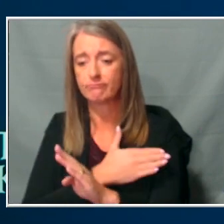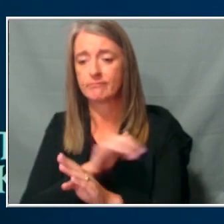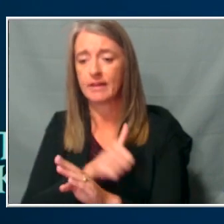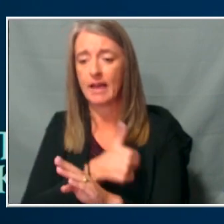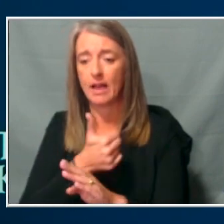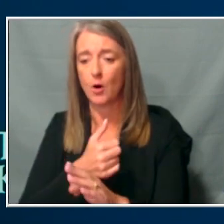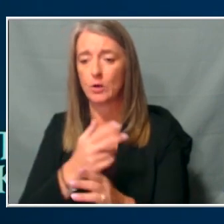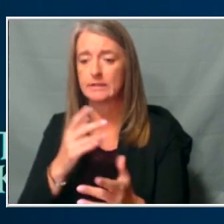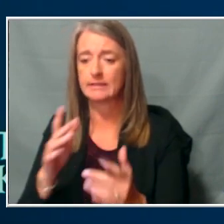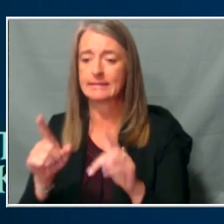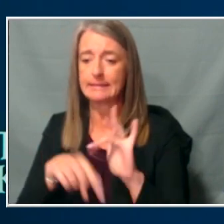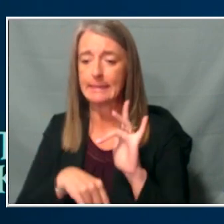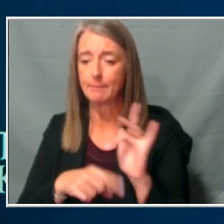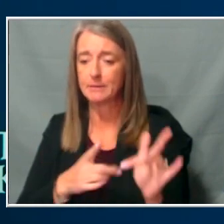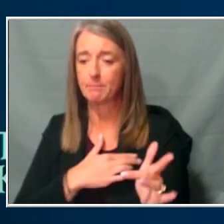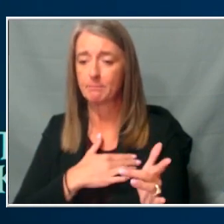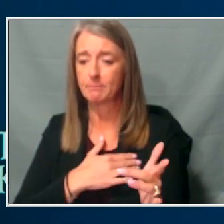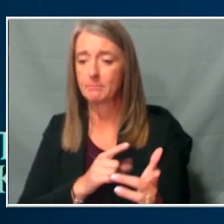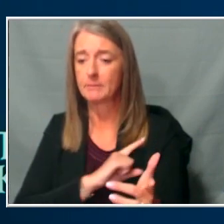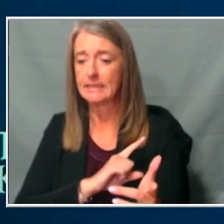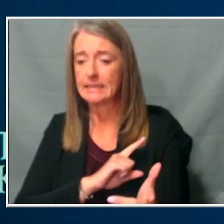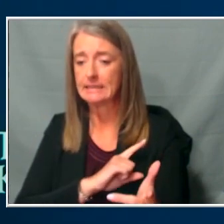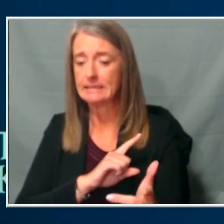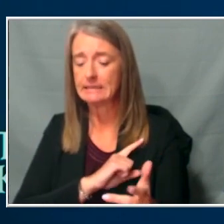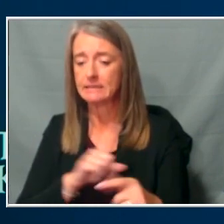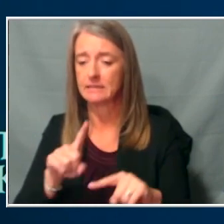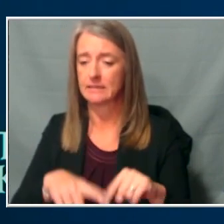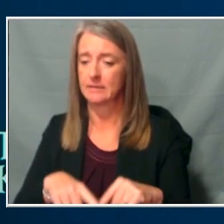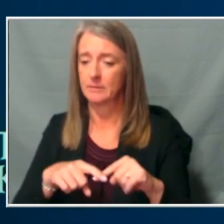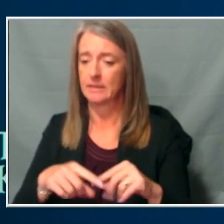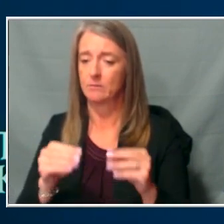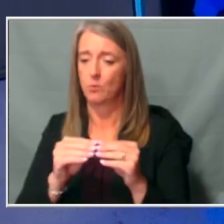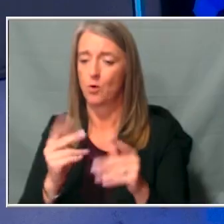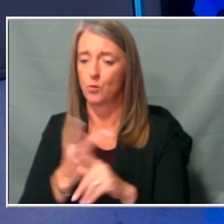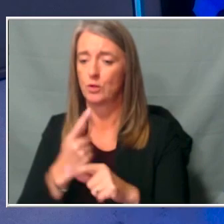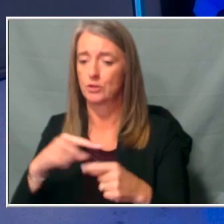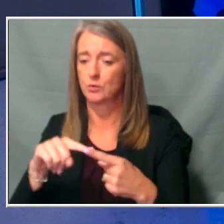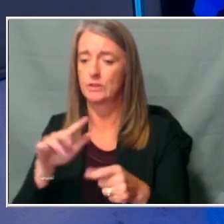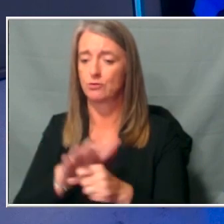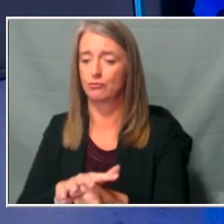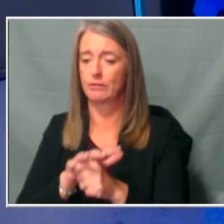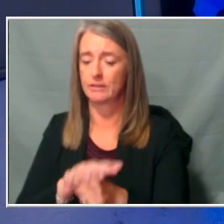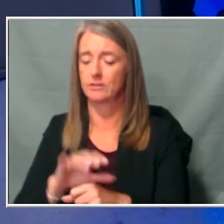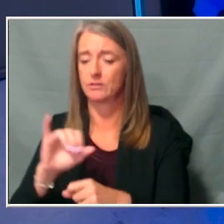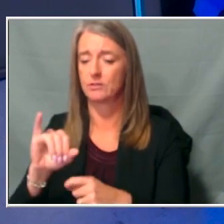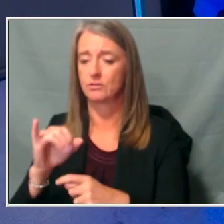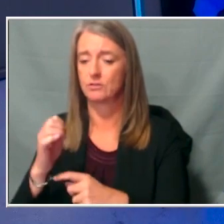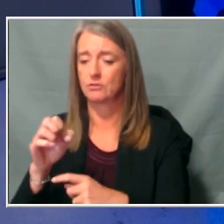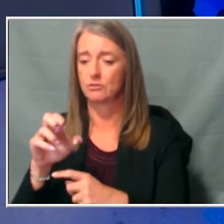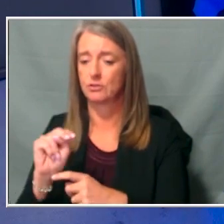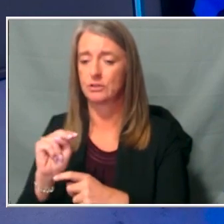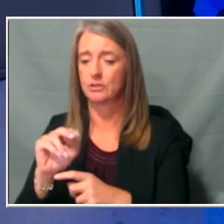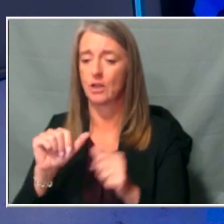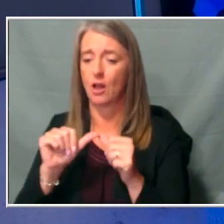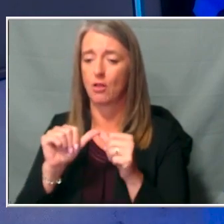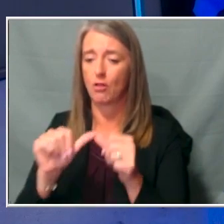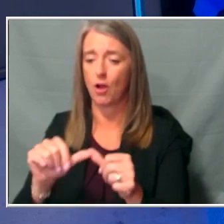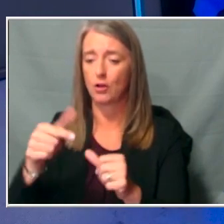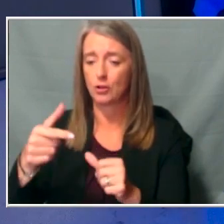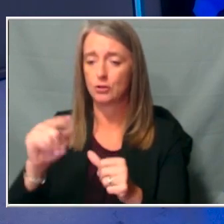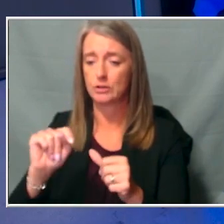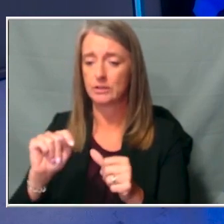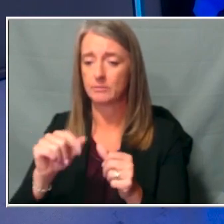beats, those will be more pronounced in times of stress. So absolutely. Jean wants to know, does long QT basically mean